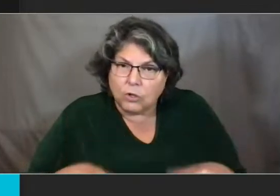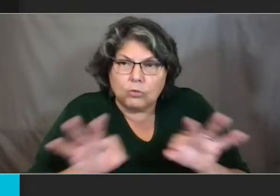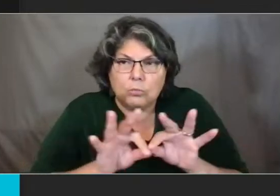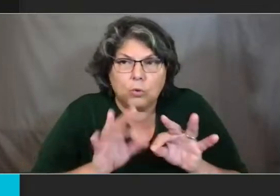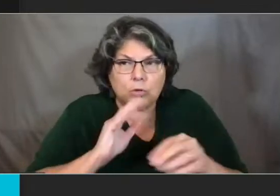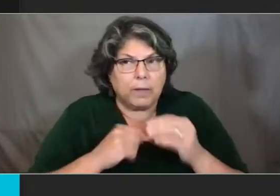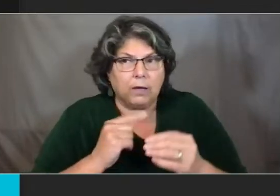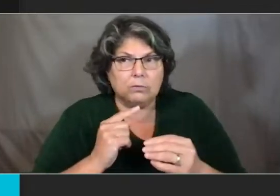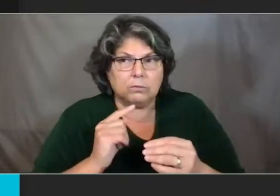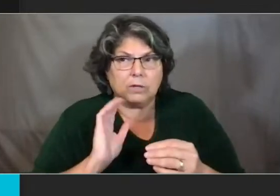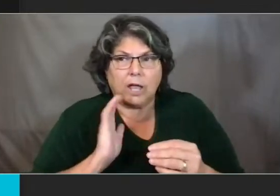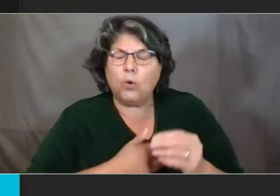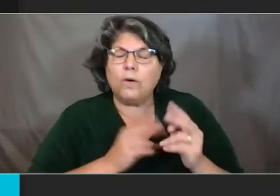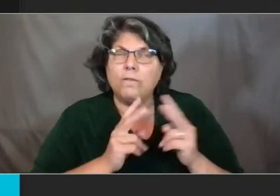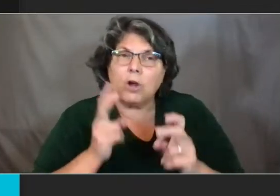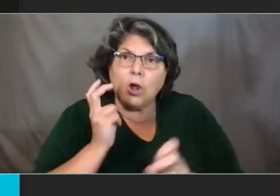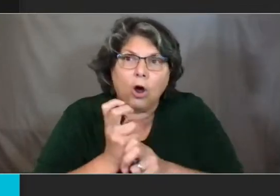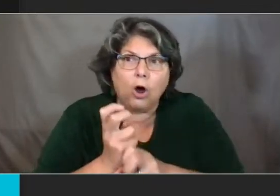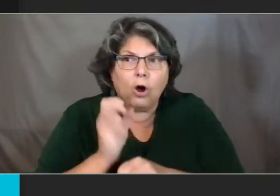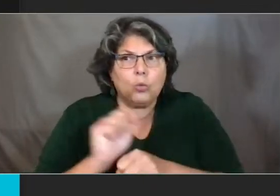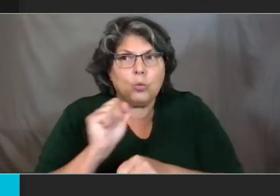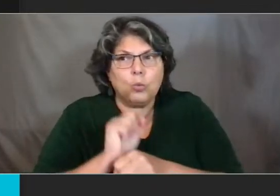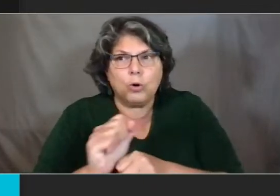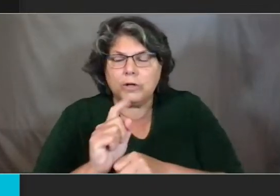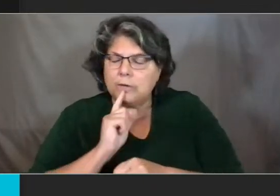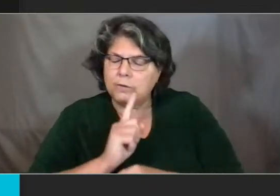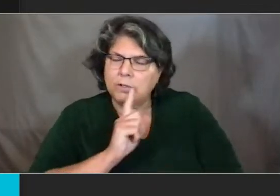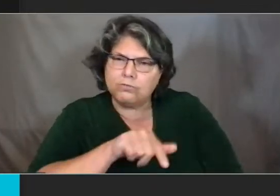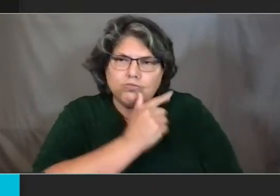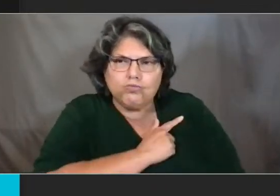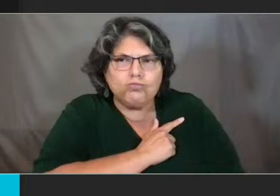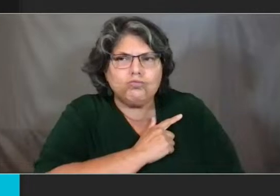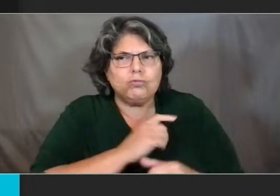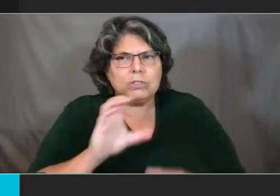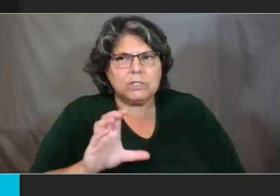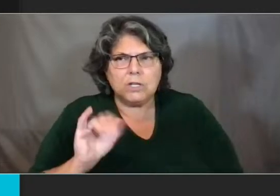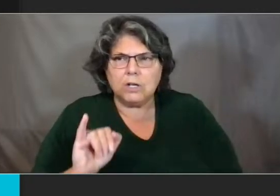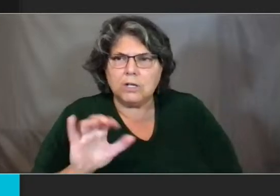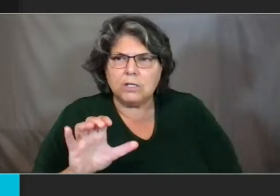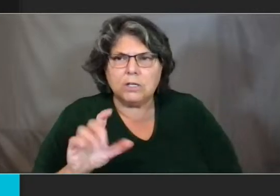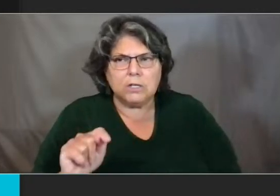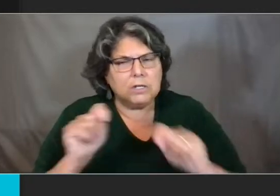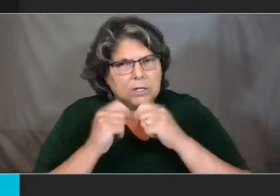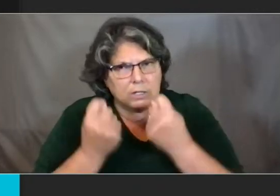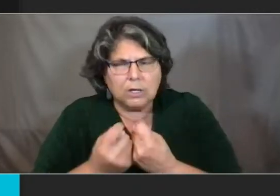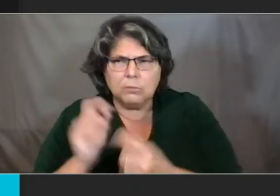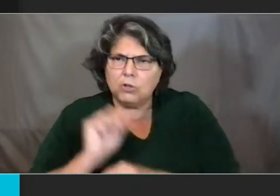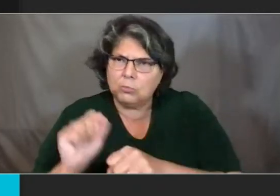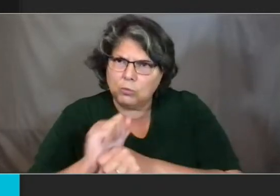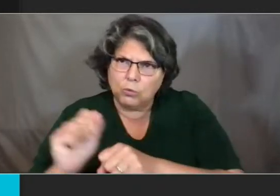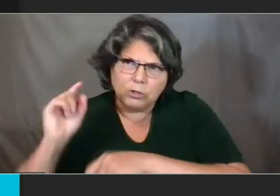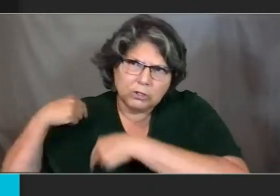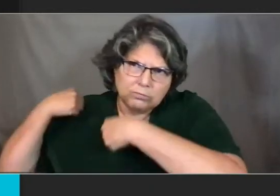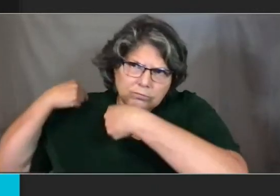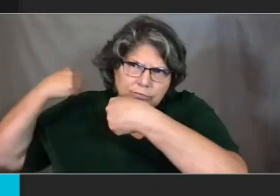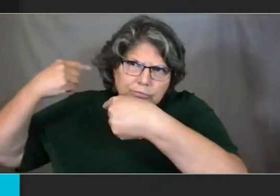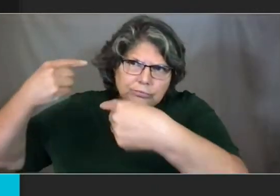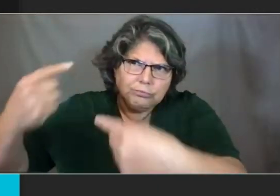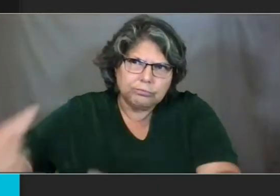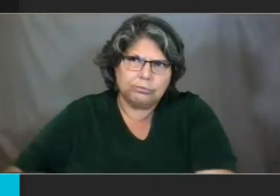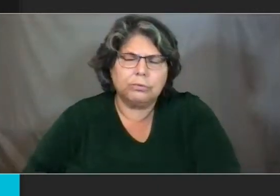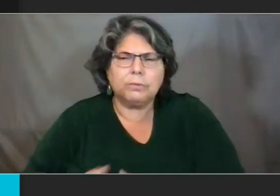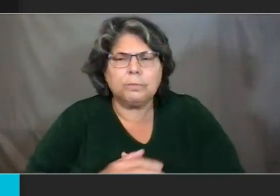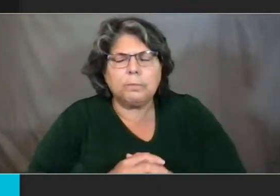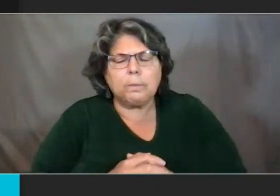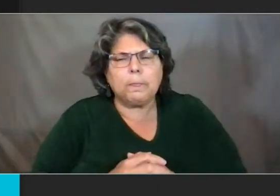very hardworking and devoted CIC team who's been working throughout this whole pandemic. So one comment